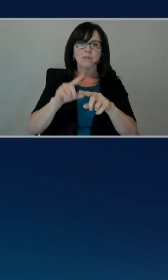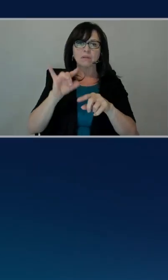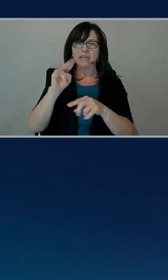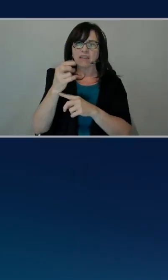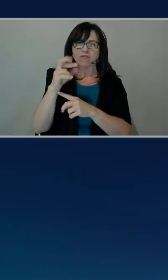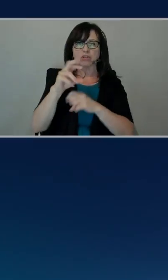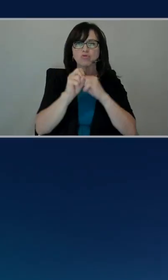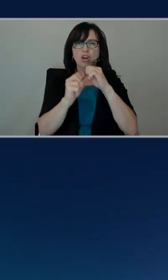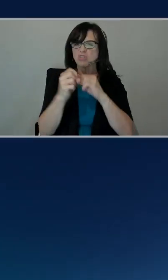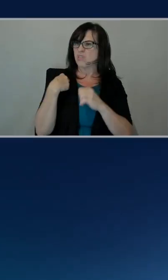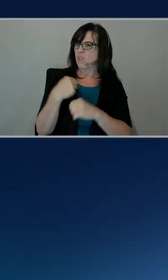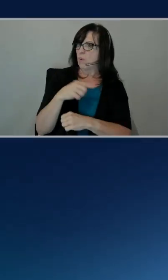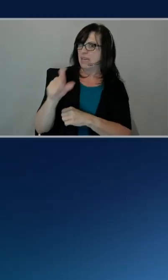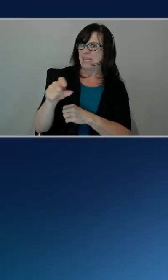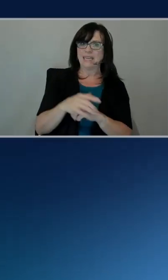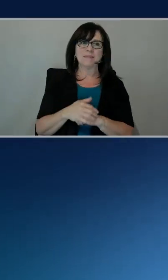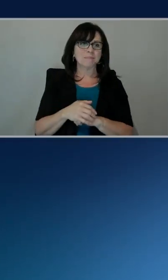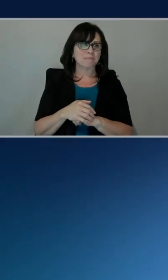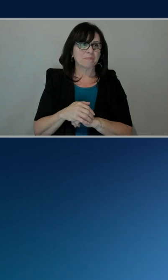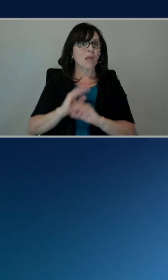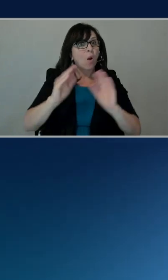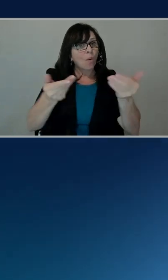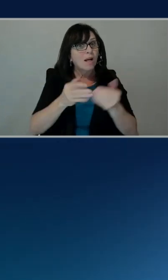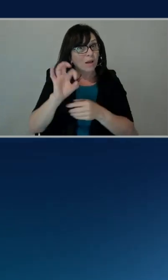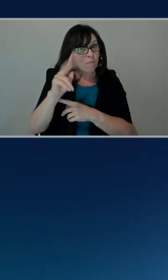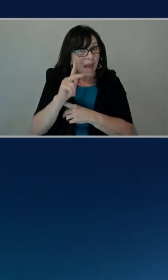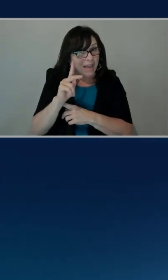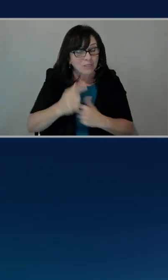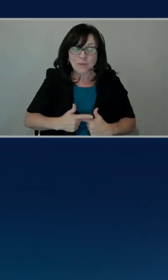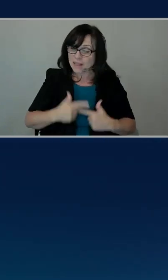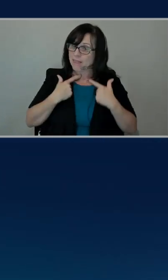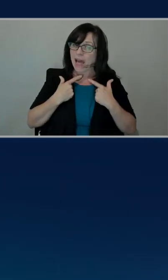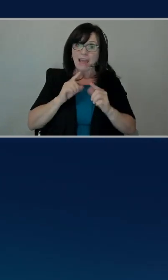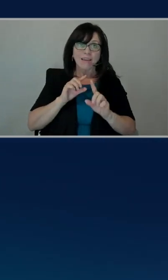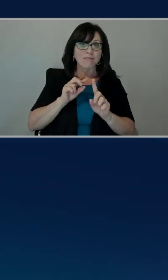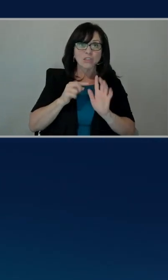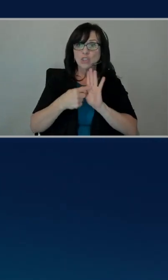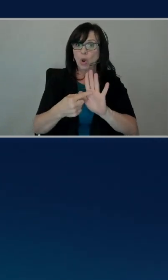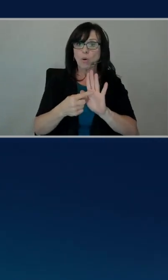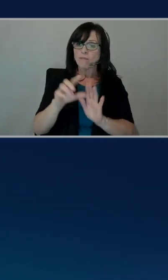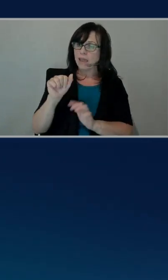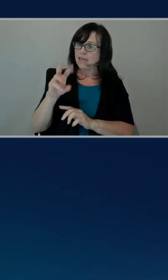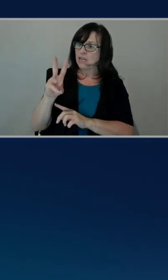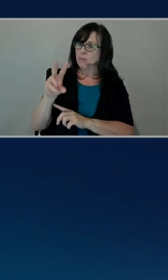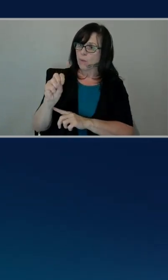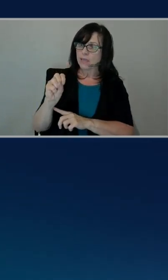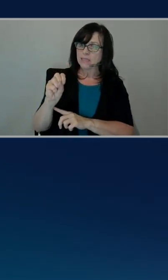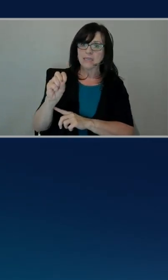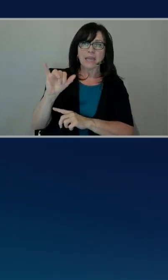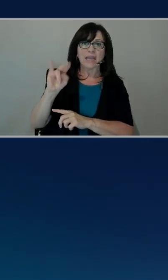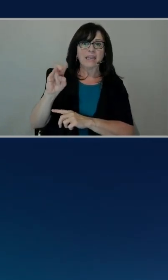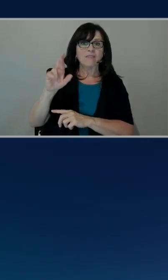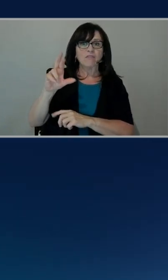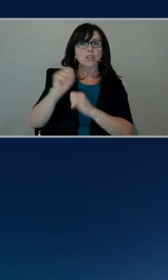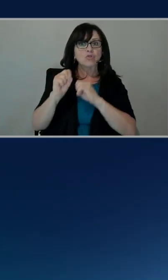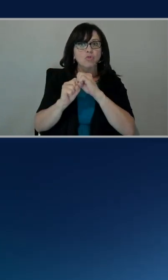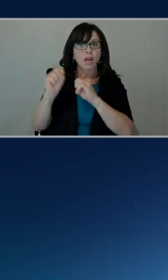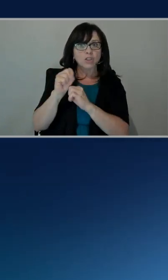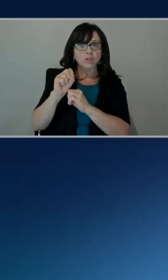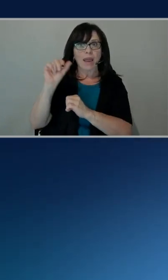Welcome back to our live coverage of the AWS AI Infrastructure Innovation Day. I'm A.M. Grabelny, a